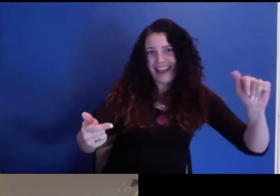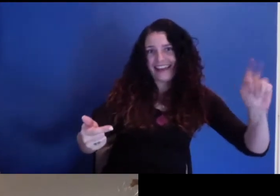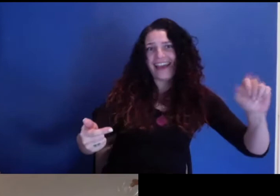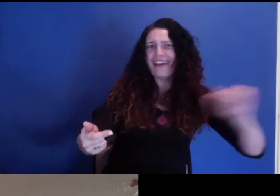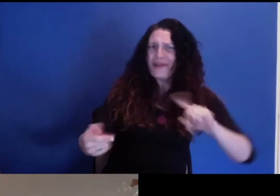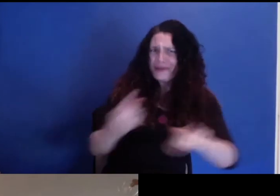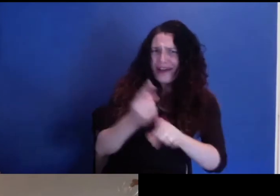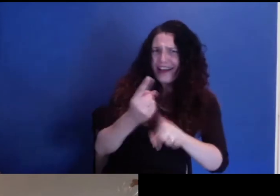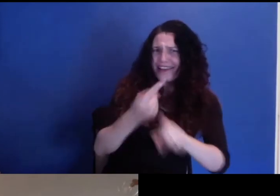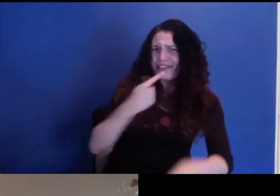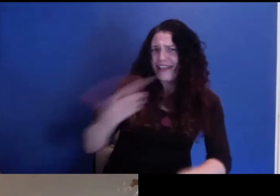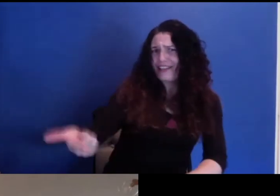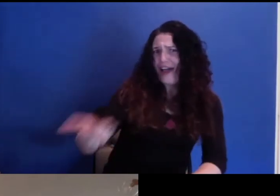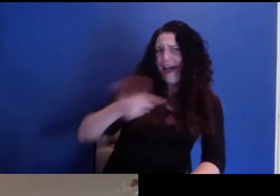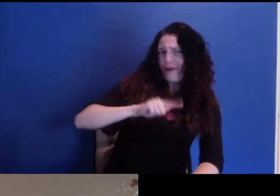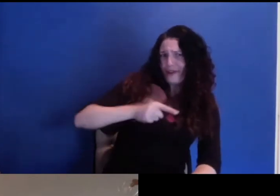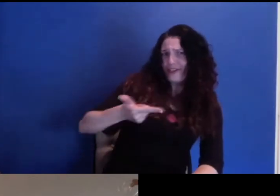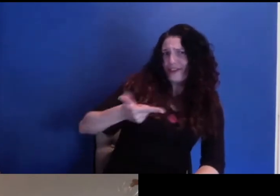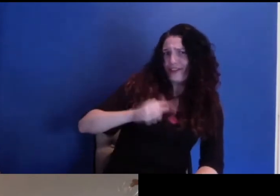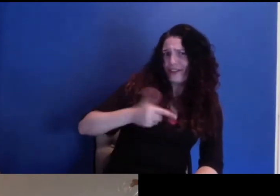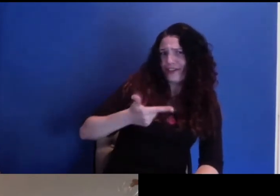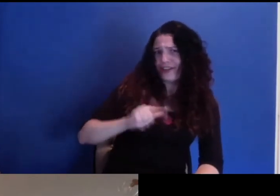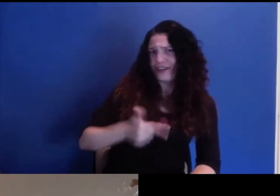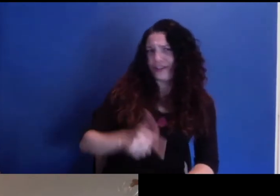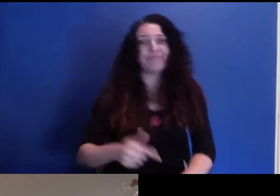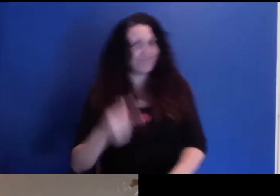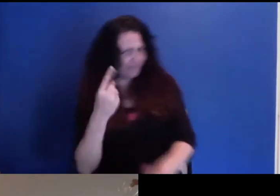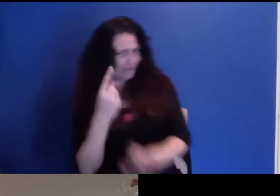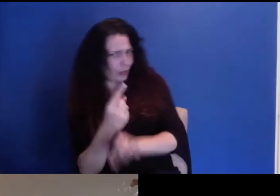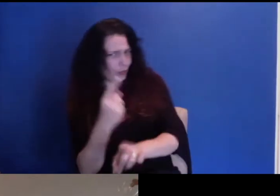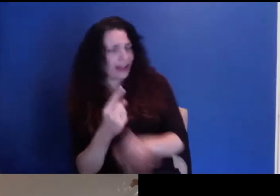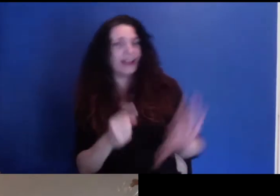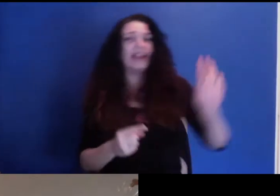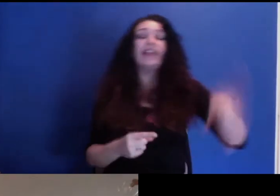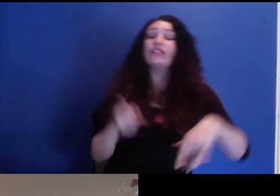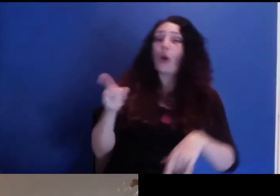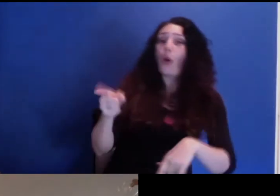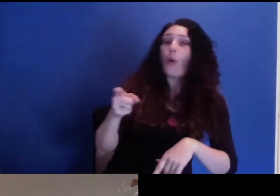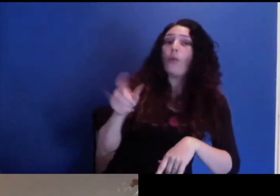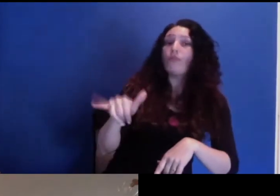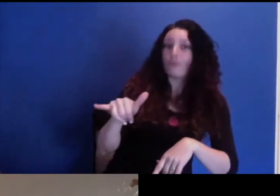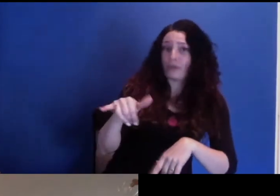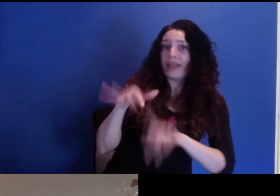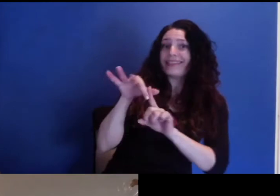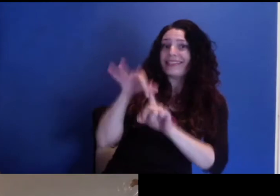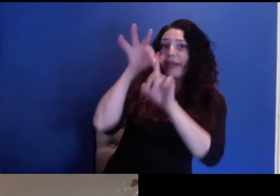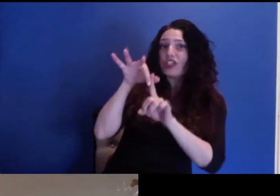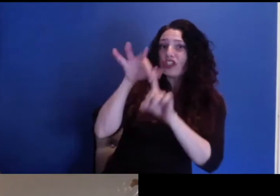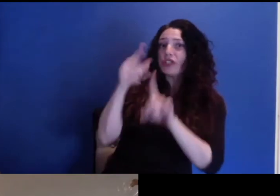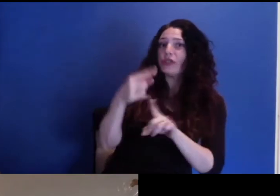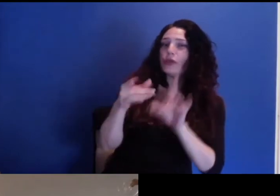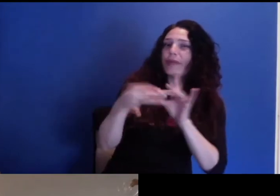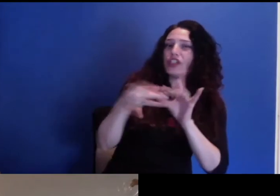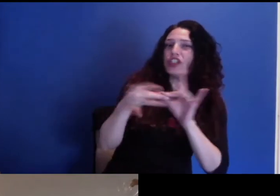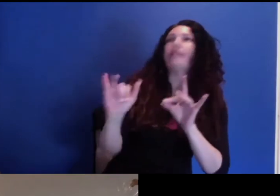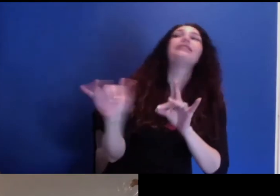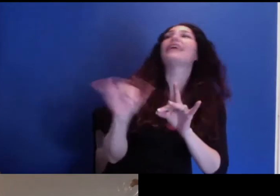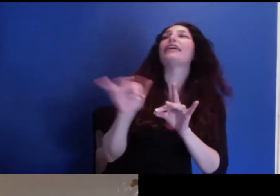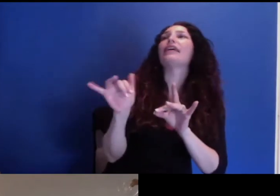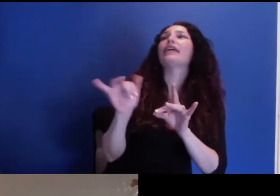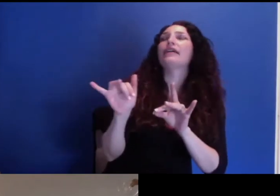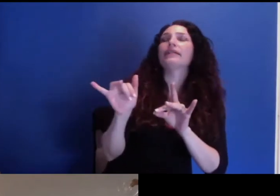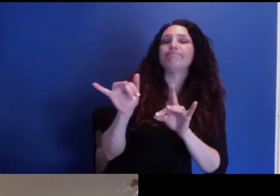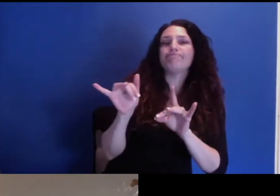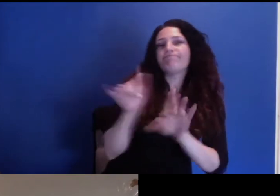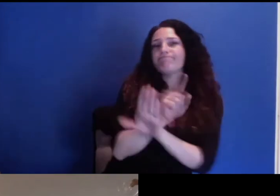on Special, you can, and you touched on this a little bit, but on Special, you compared coming out as gay to coming out as disabled. Why do you think it was easy for